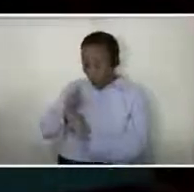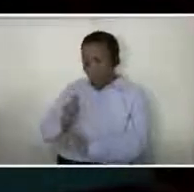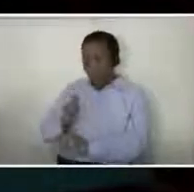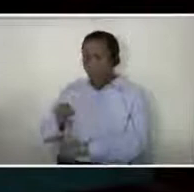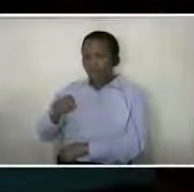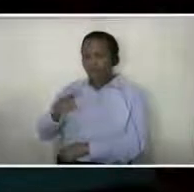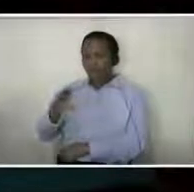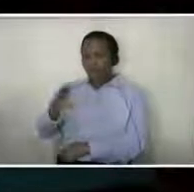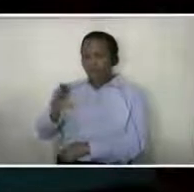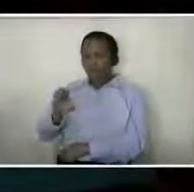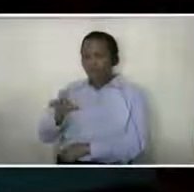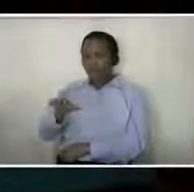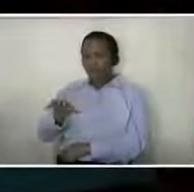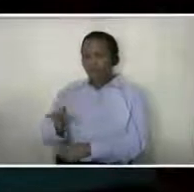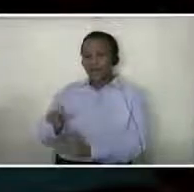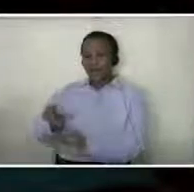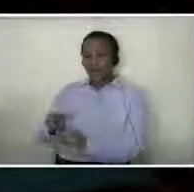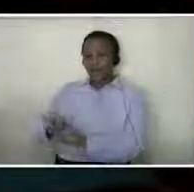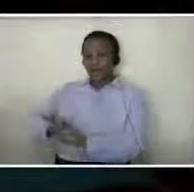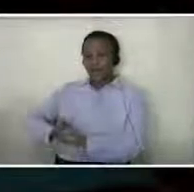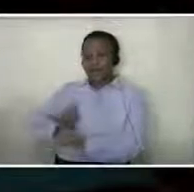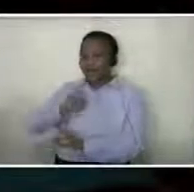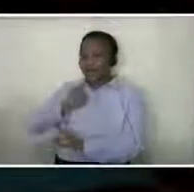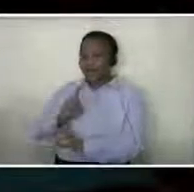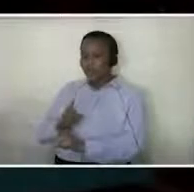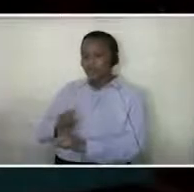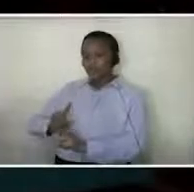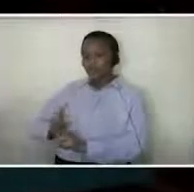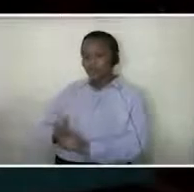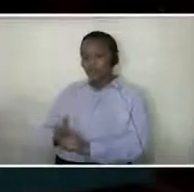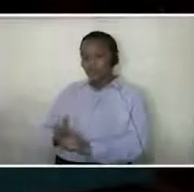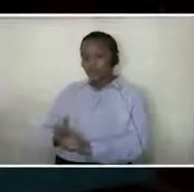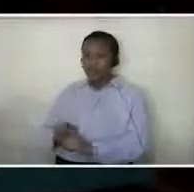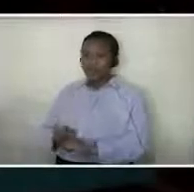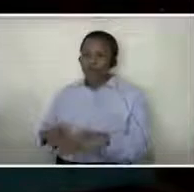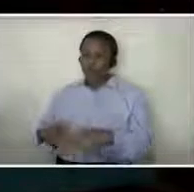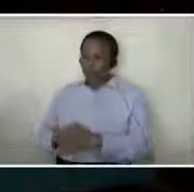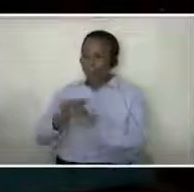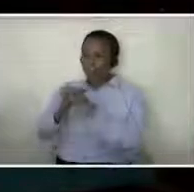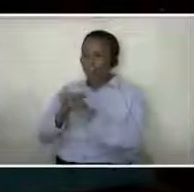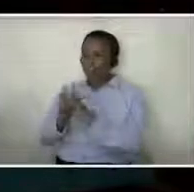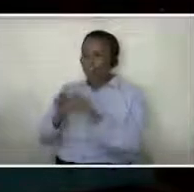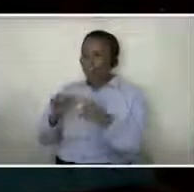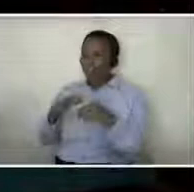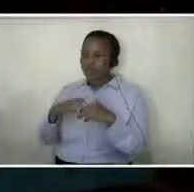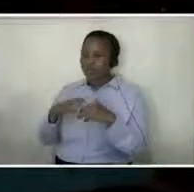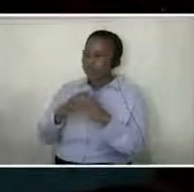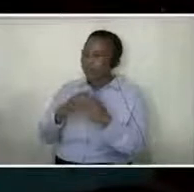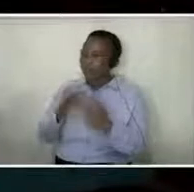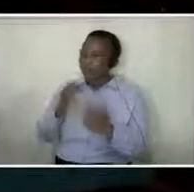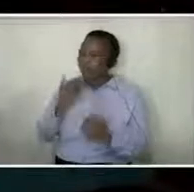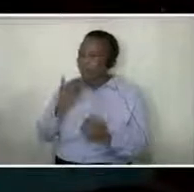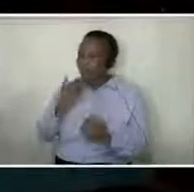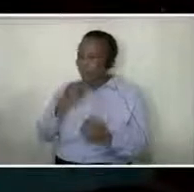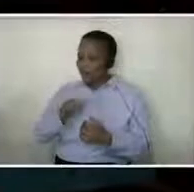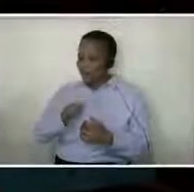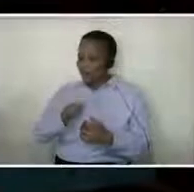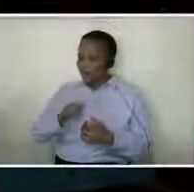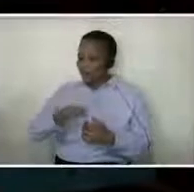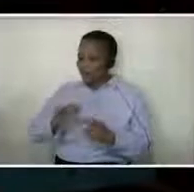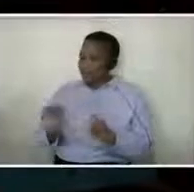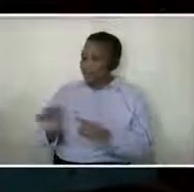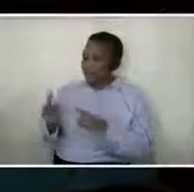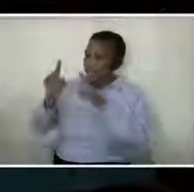when she said that coalitions that are formed by the ANC are a success. What about